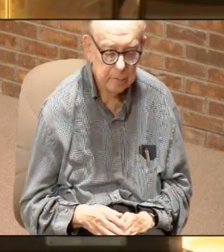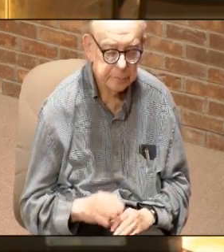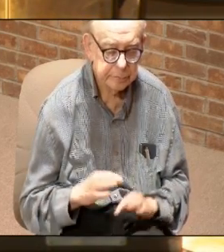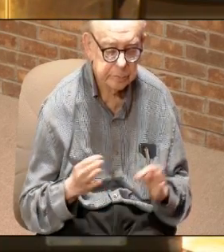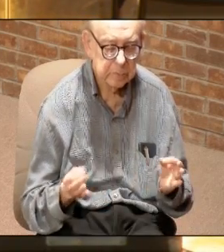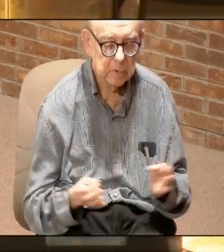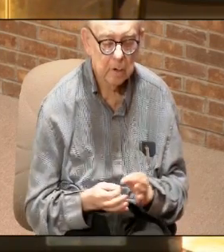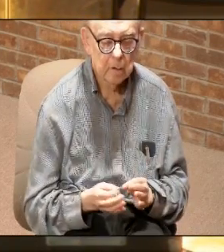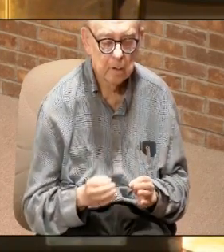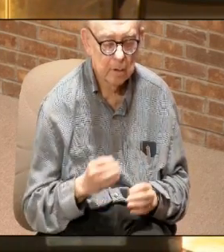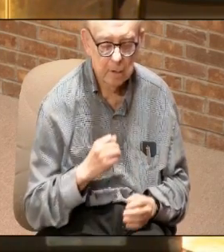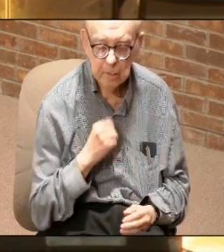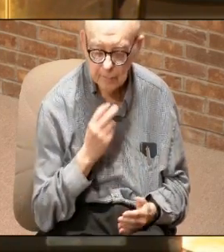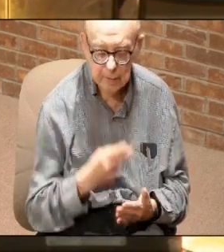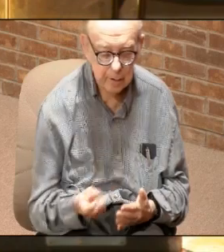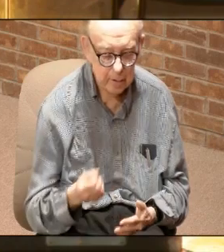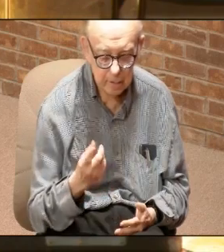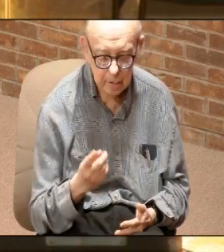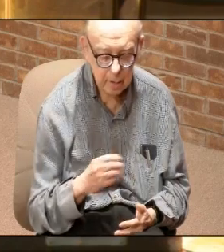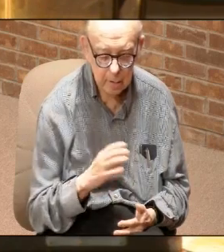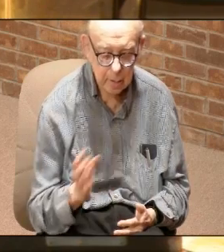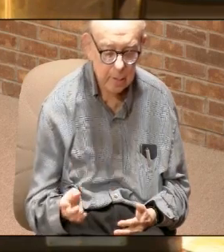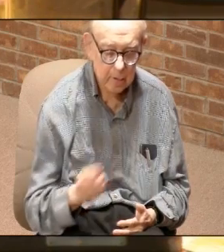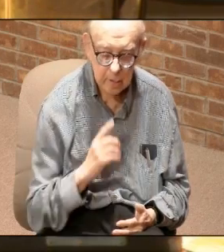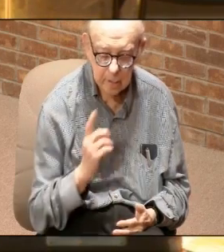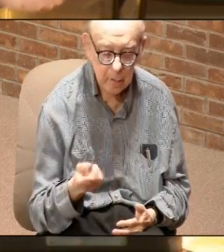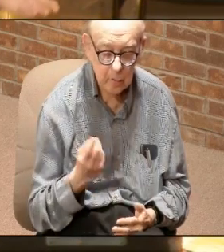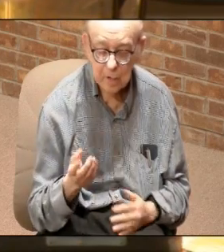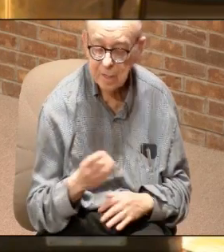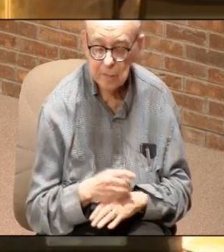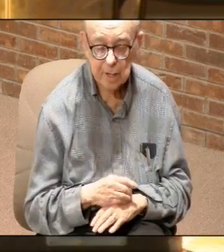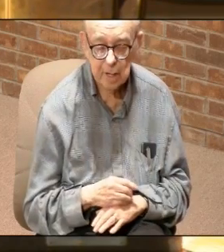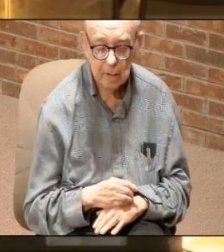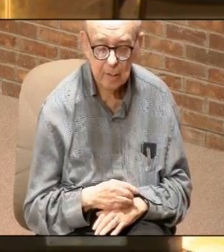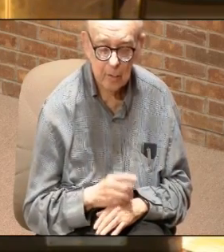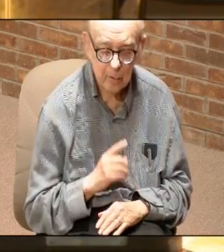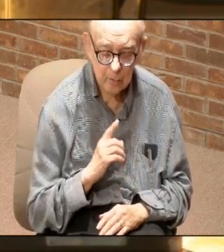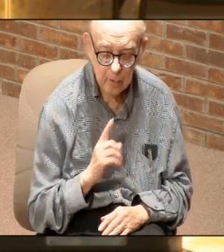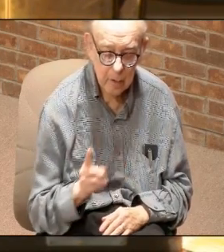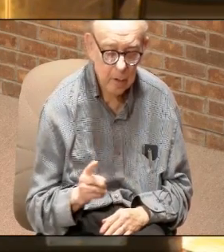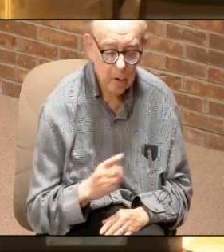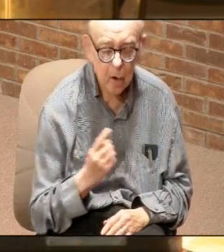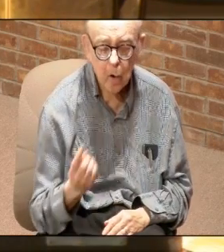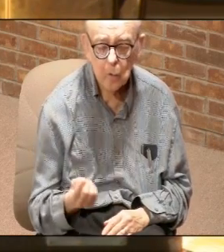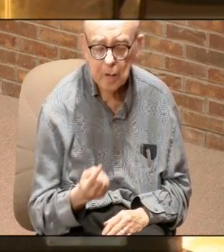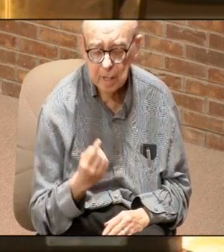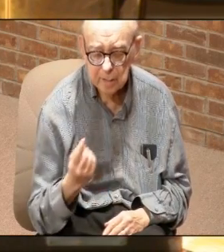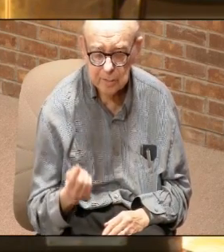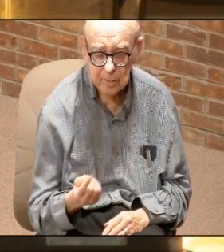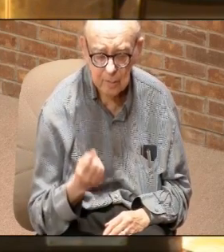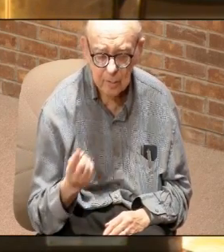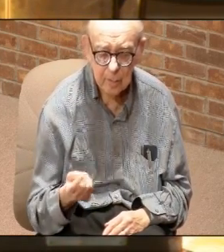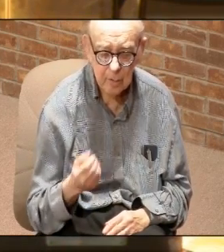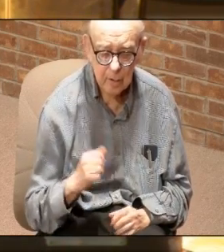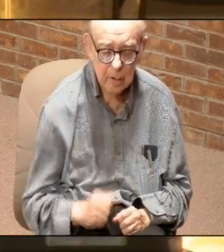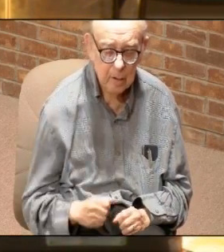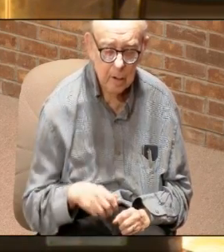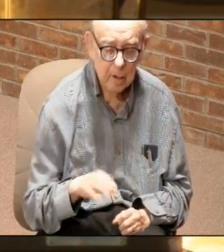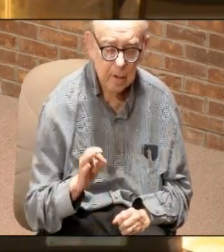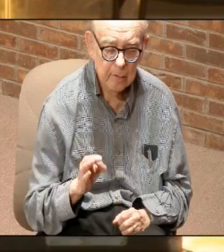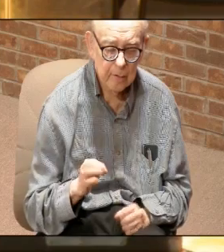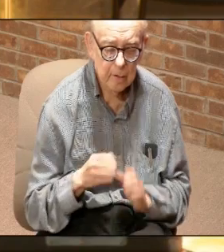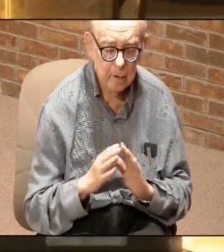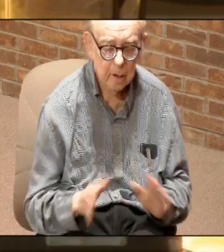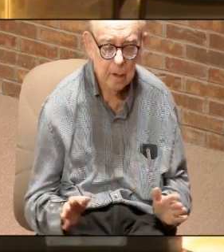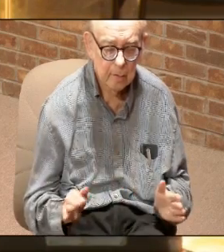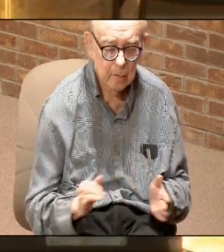failing to realize that really Christmas wasn't just one day. It's always that we're able to find the